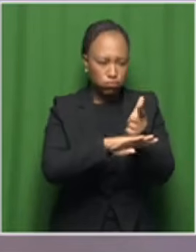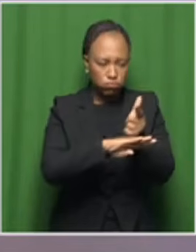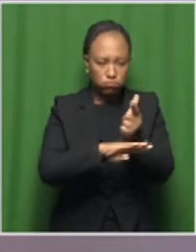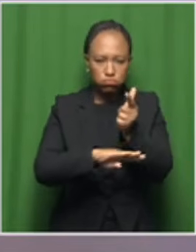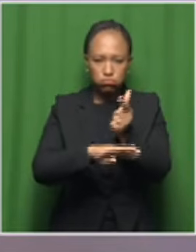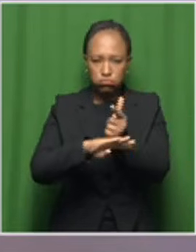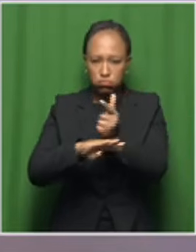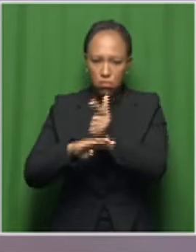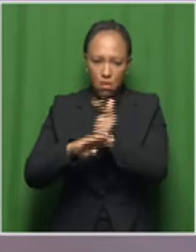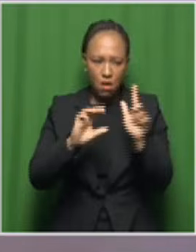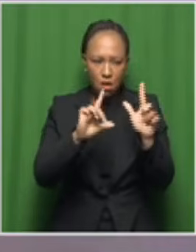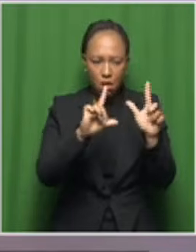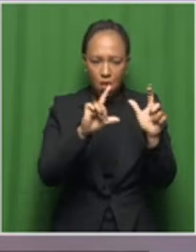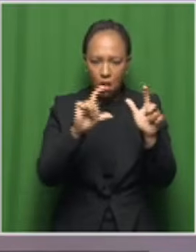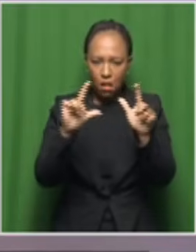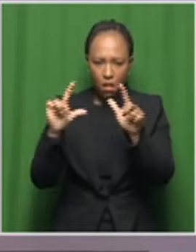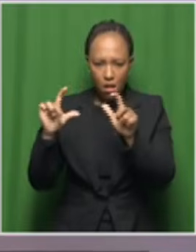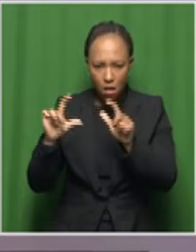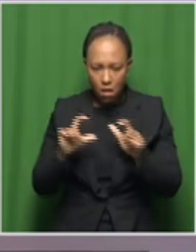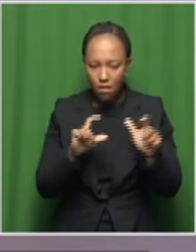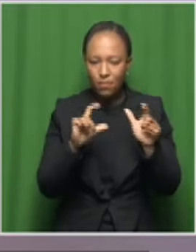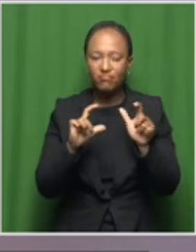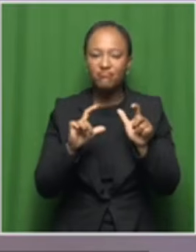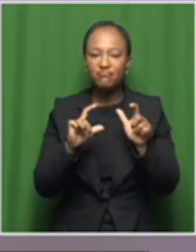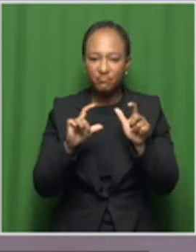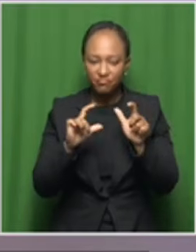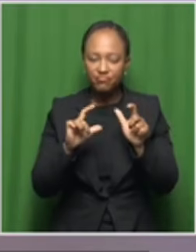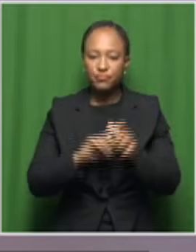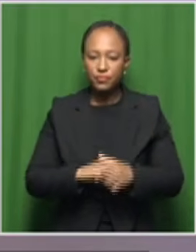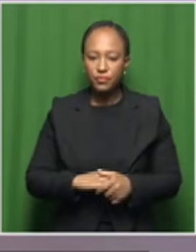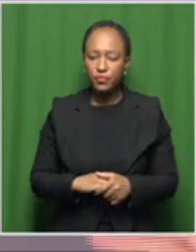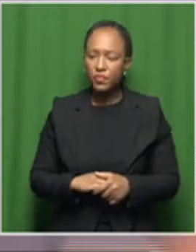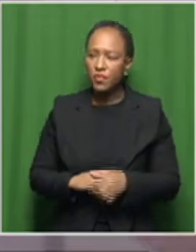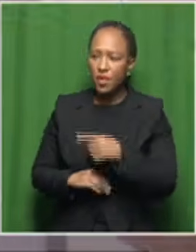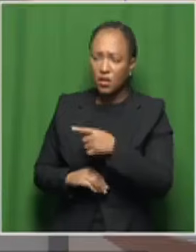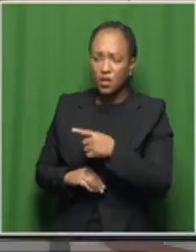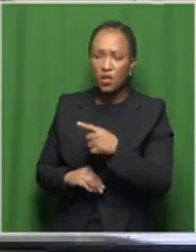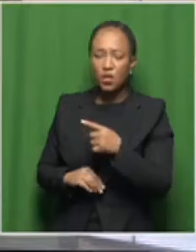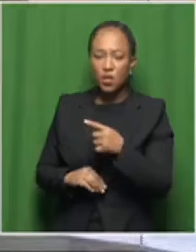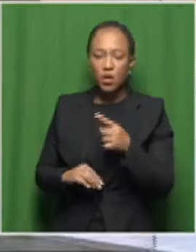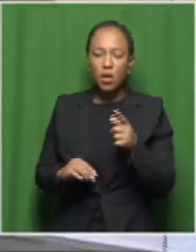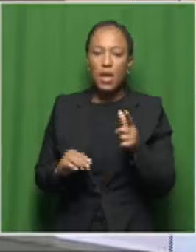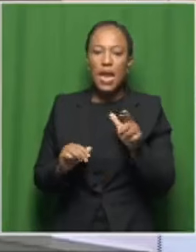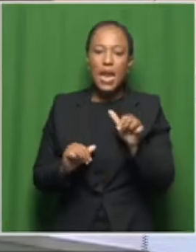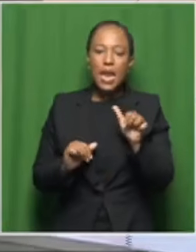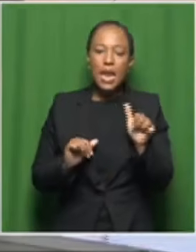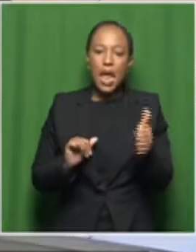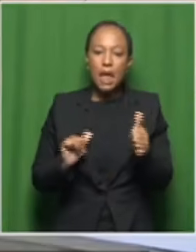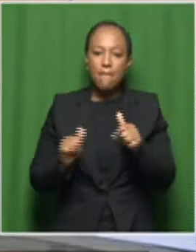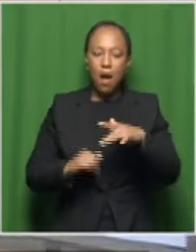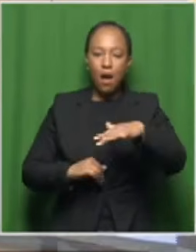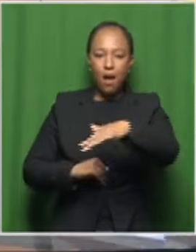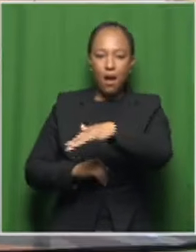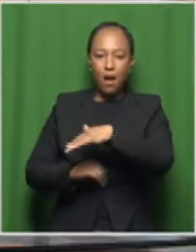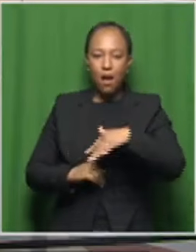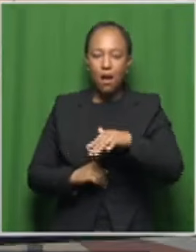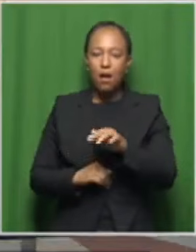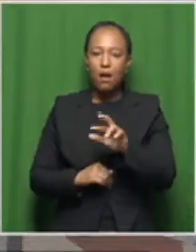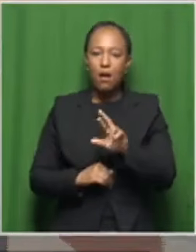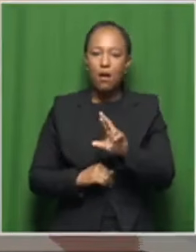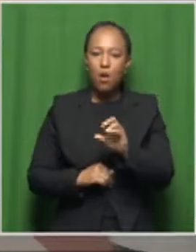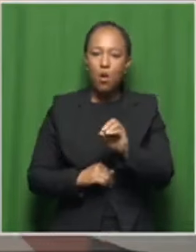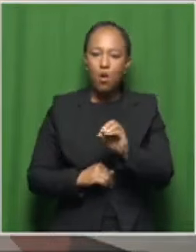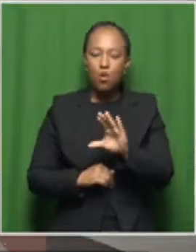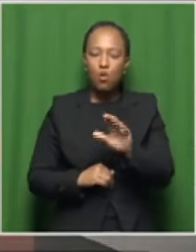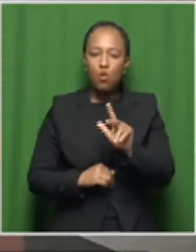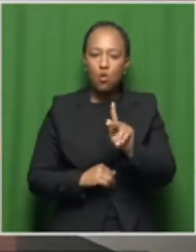that I do take photos of at that time. Yes, I mean, you're specifically honed in on your own neighborhood, Rockville. Yes. Tell us about that nostalgia.